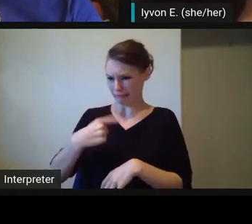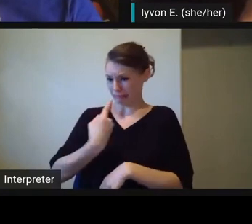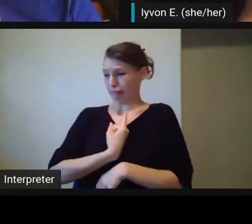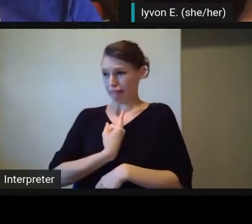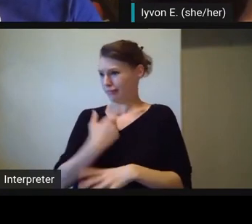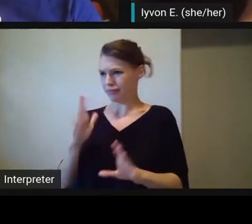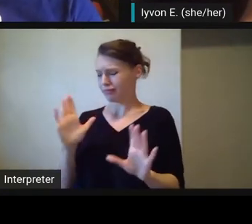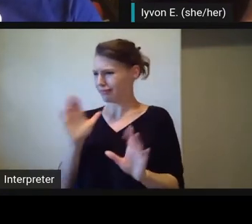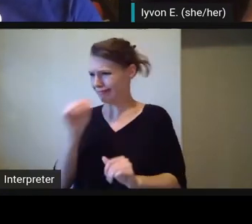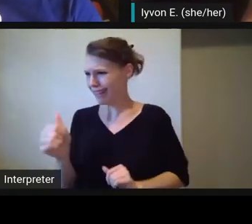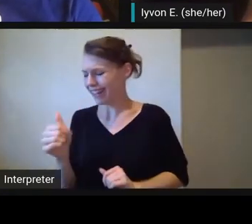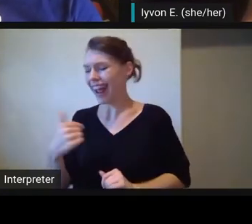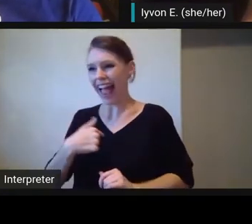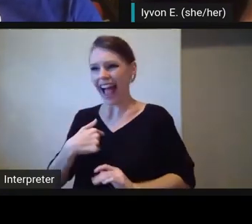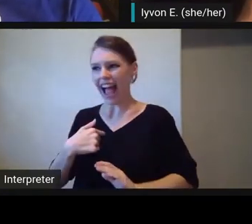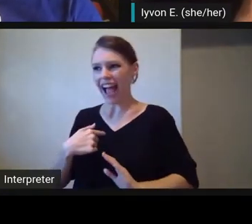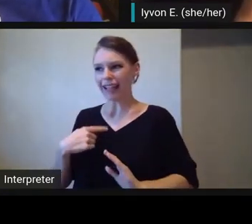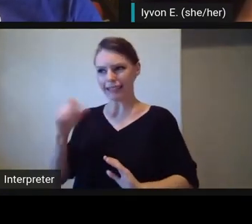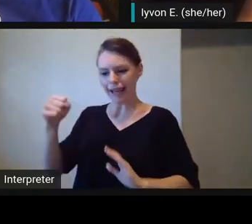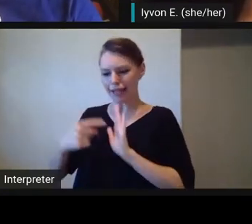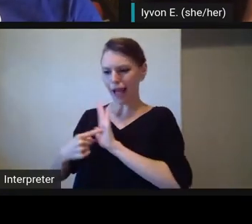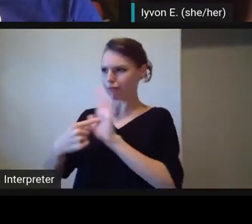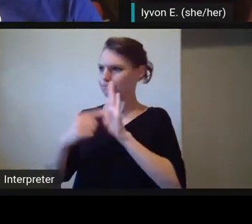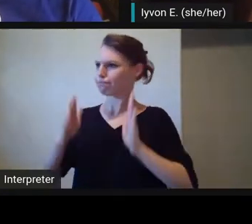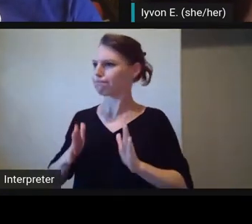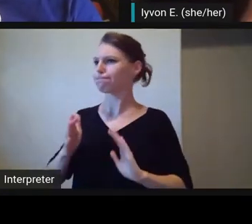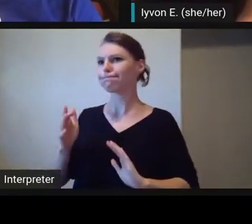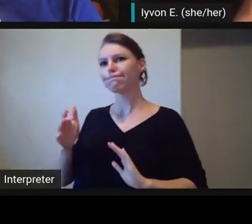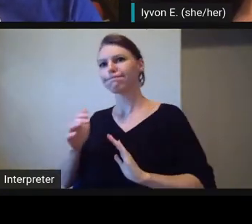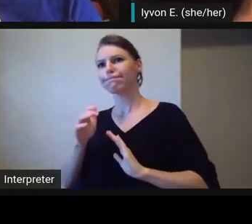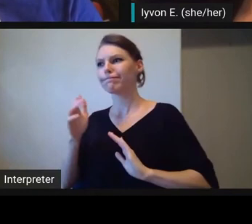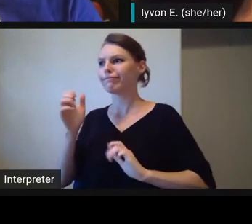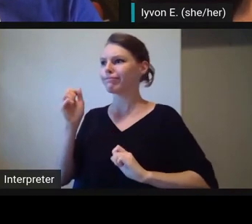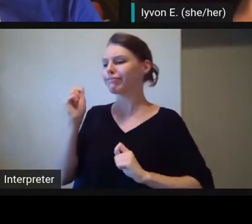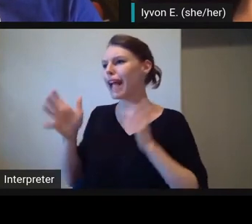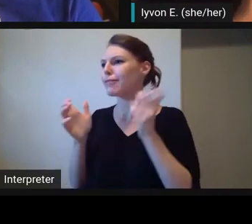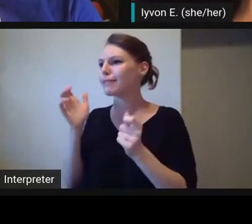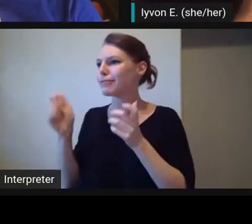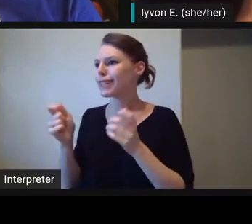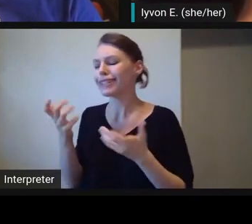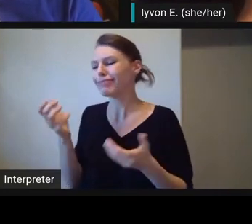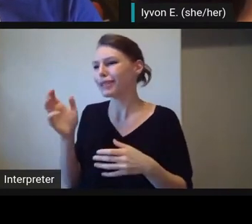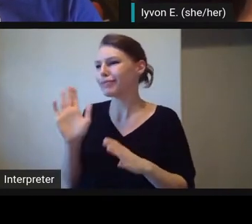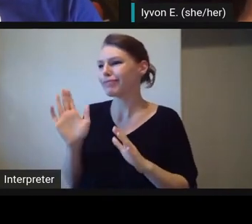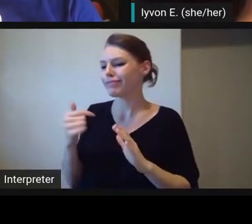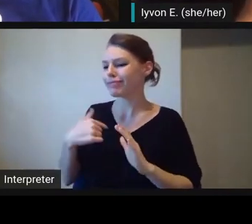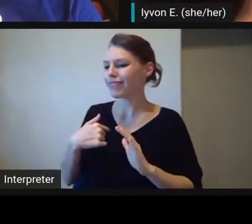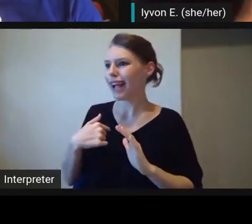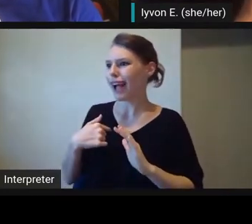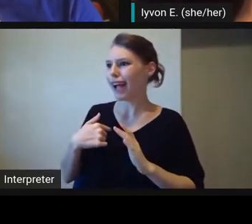the face and voice and yada, yada, yada of it, but I do not do it by myself. I have an incredible team behind